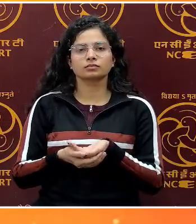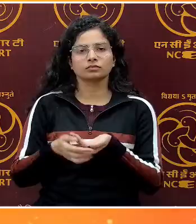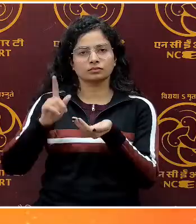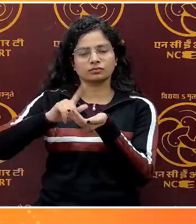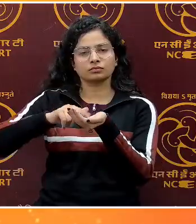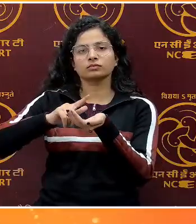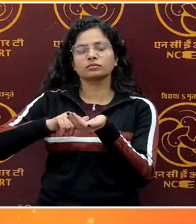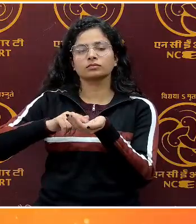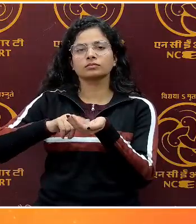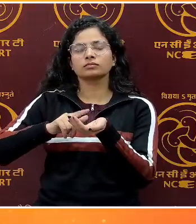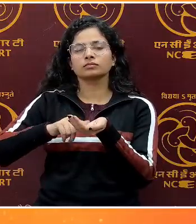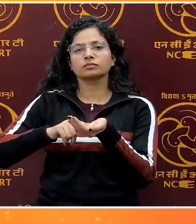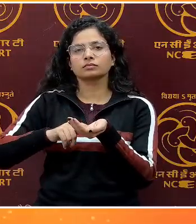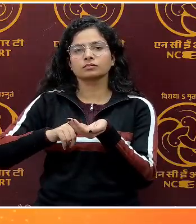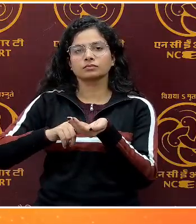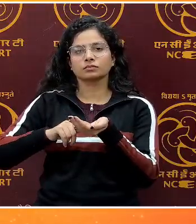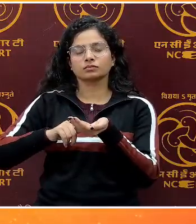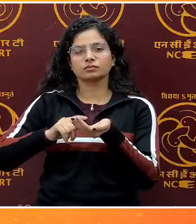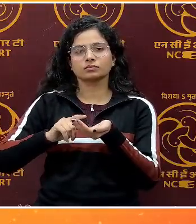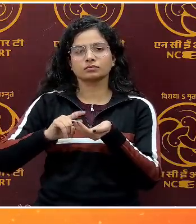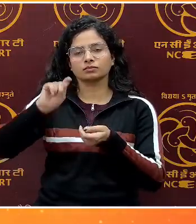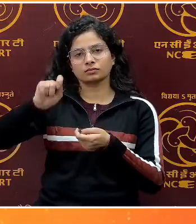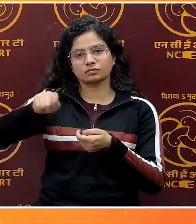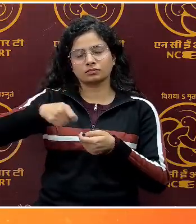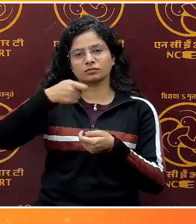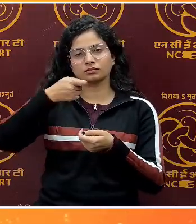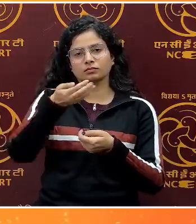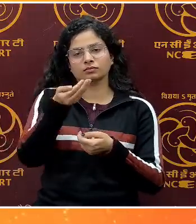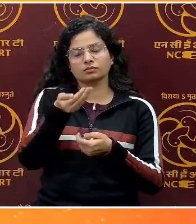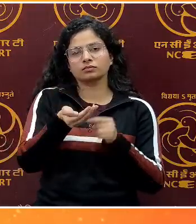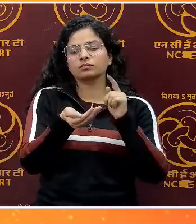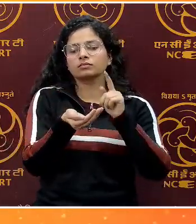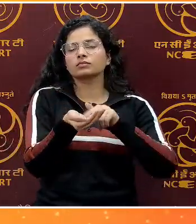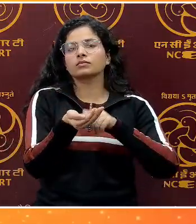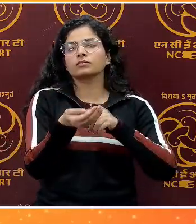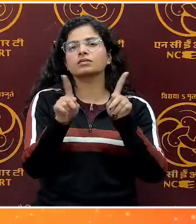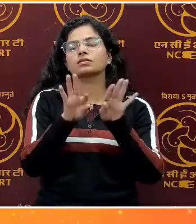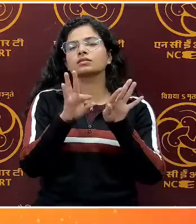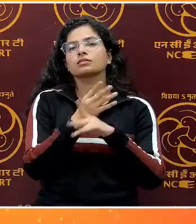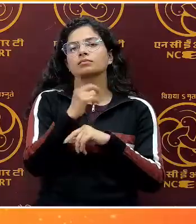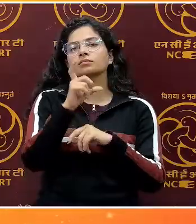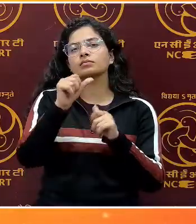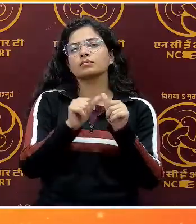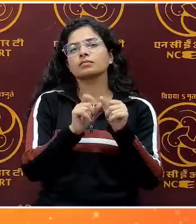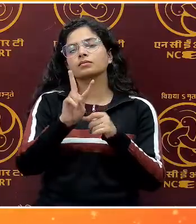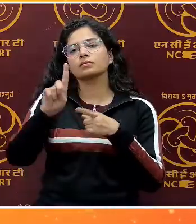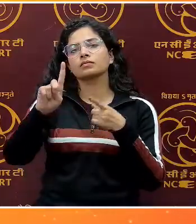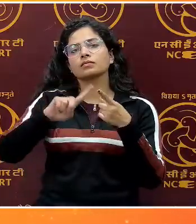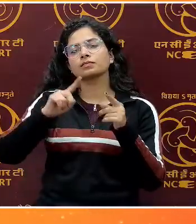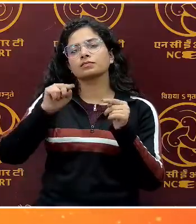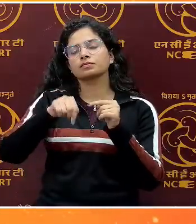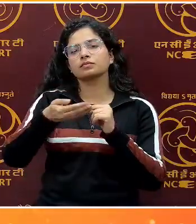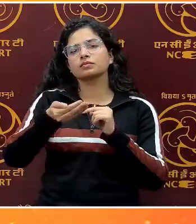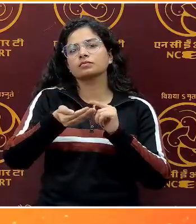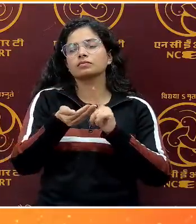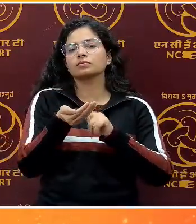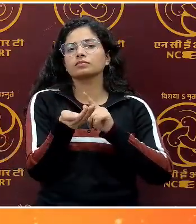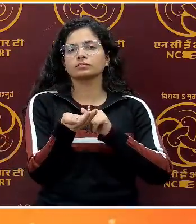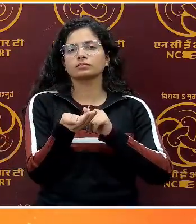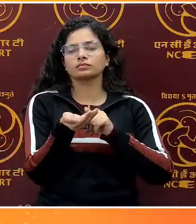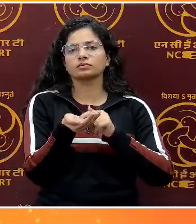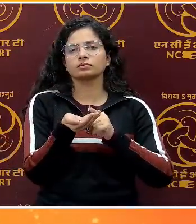inside part where we take the food, that is forming a cave like. Yes. Okay, so this part is called